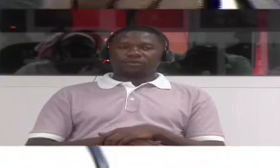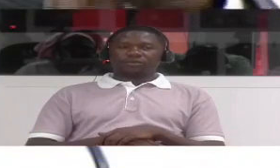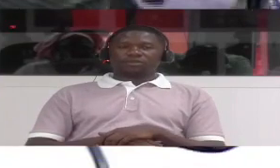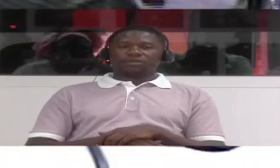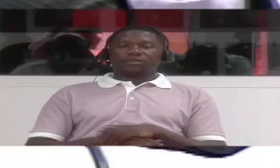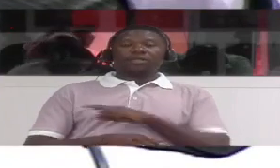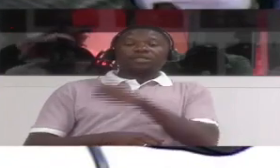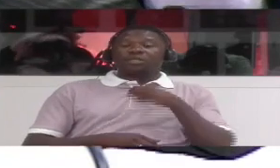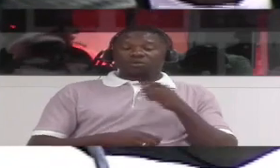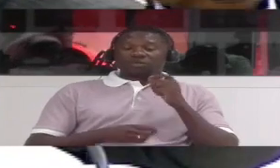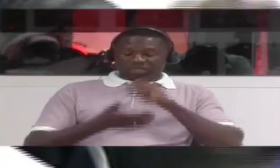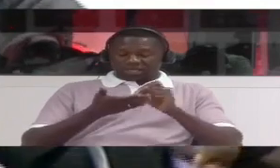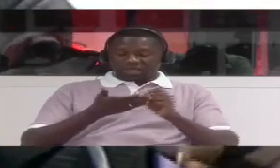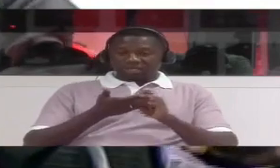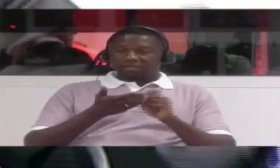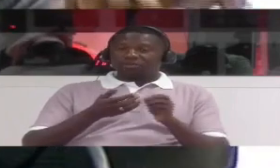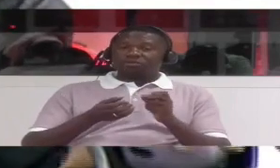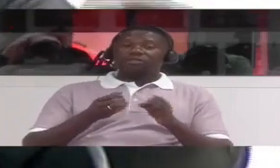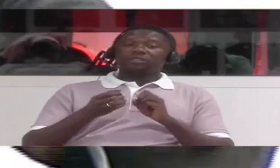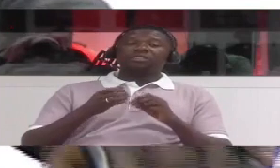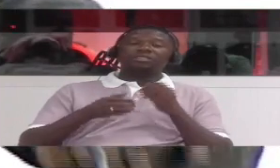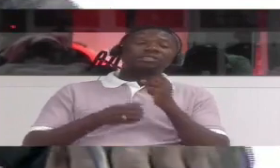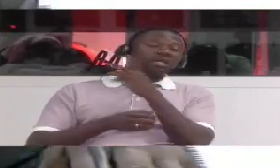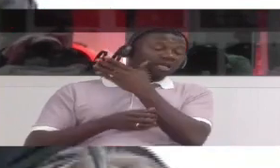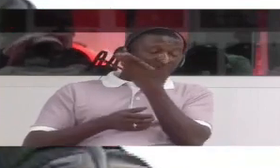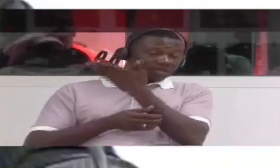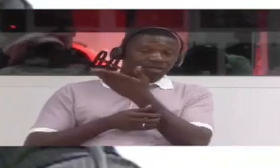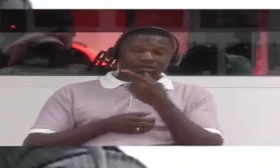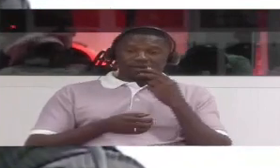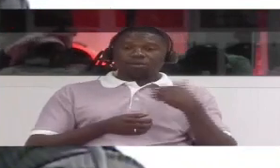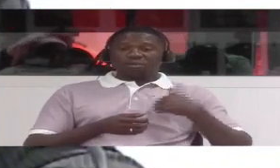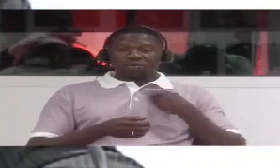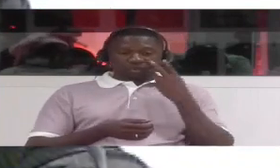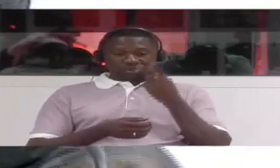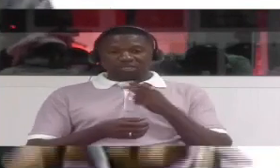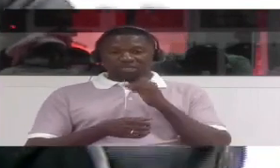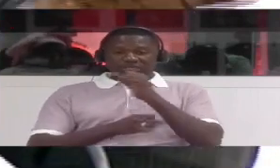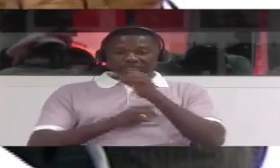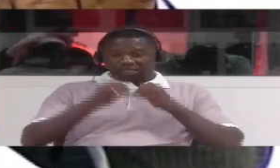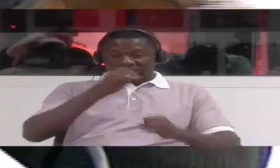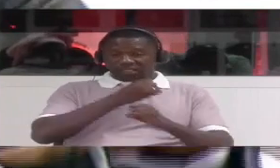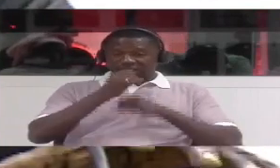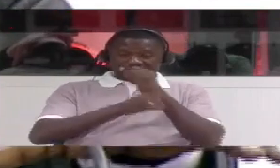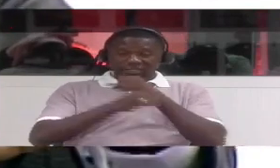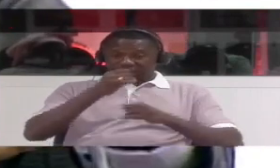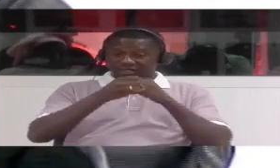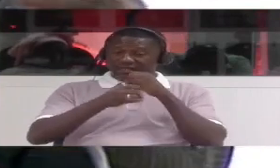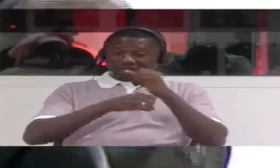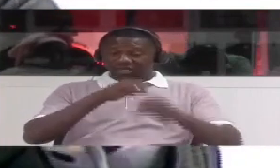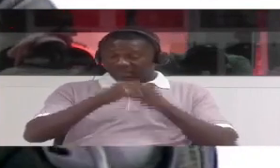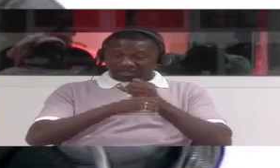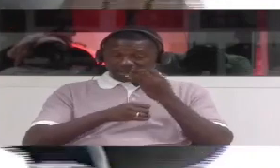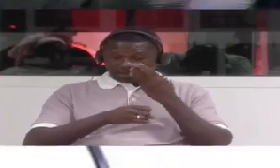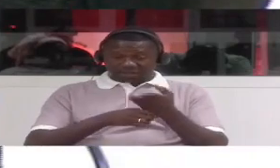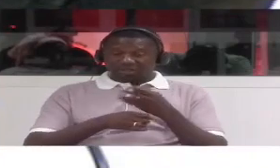di they will write it over there then people gis lolu di xam lan mo xew ci dëkk and they will know what is happening in the country. Ah demé na ba waxtu bo xamne